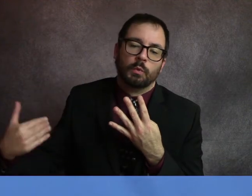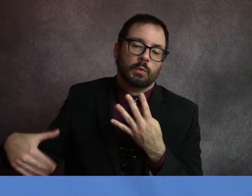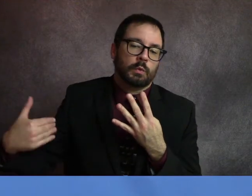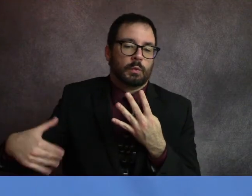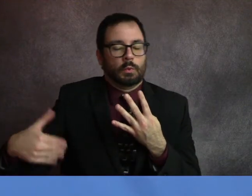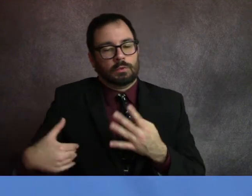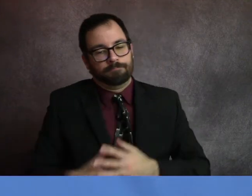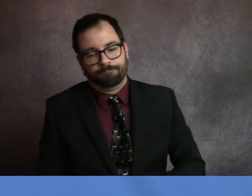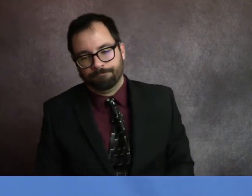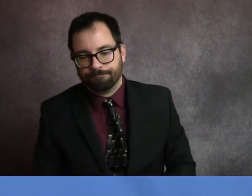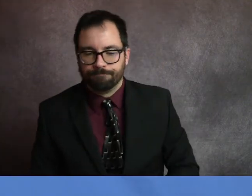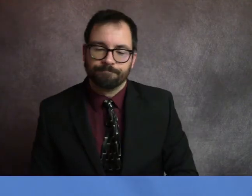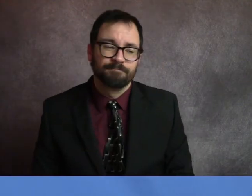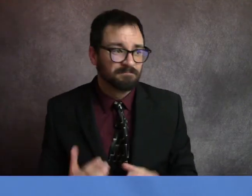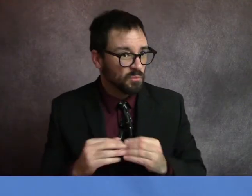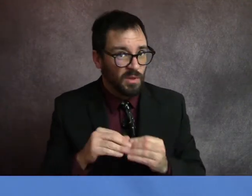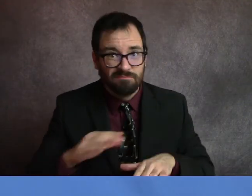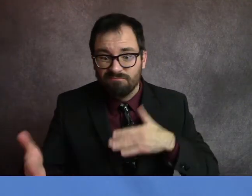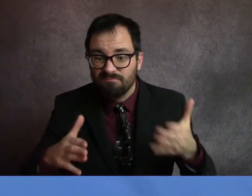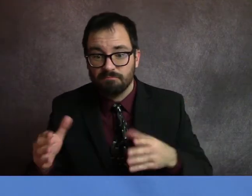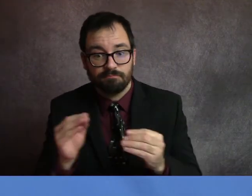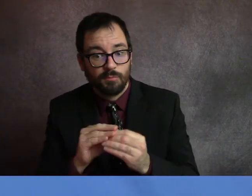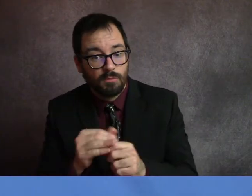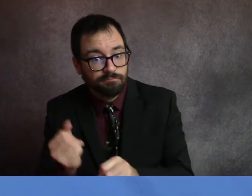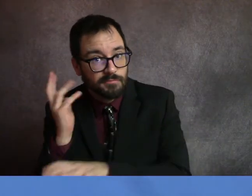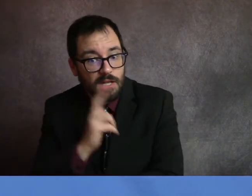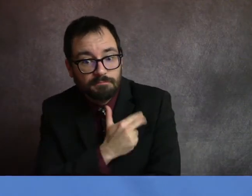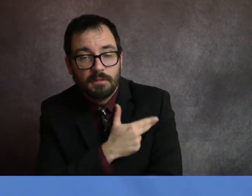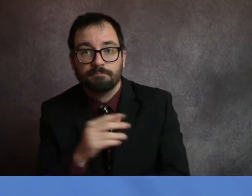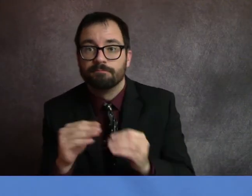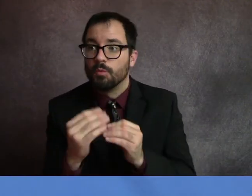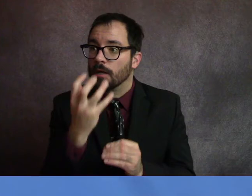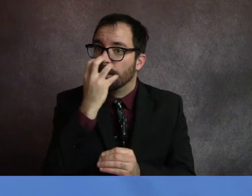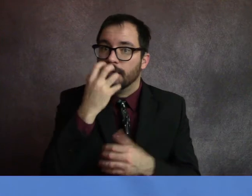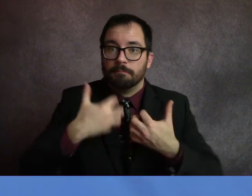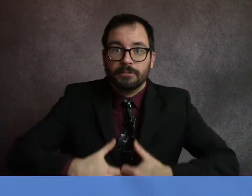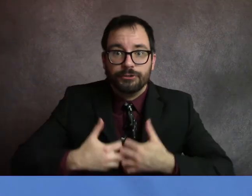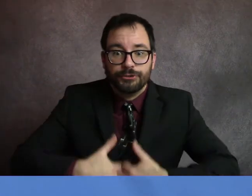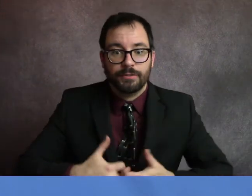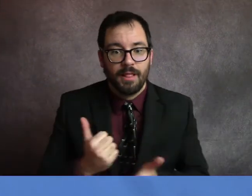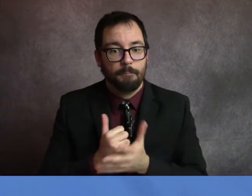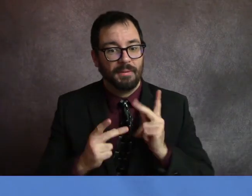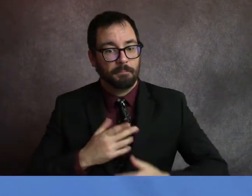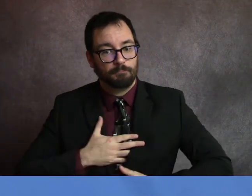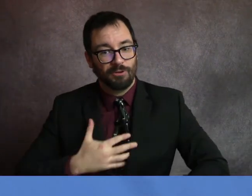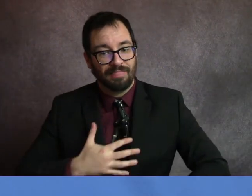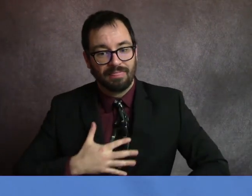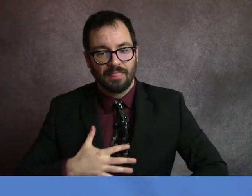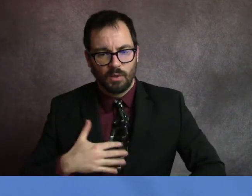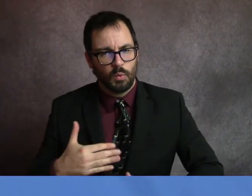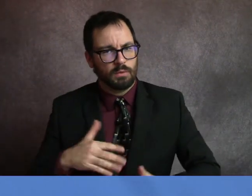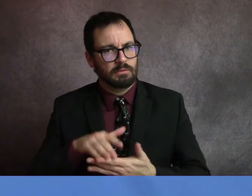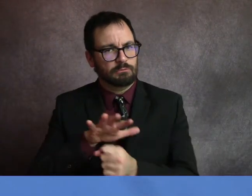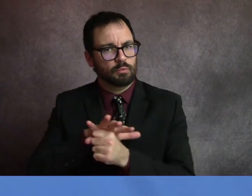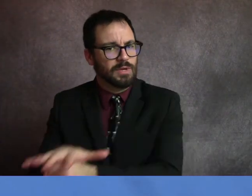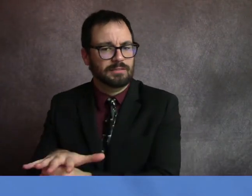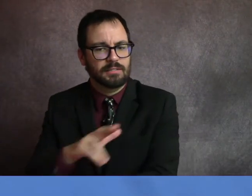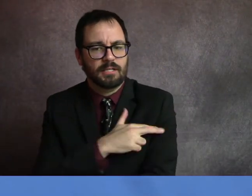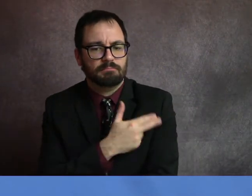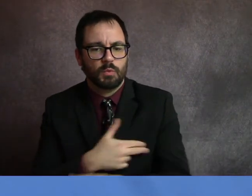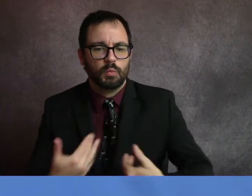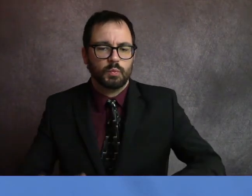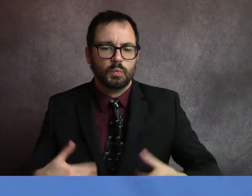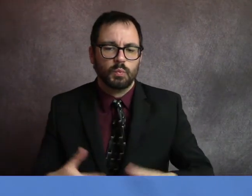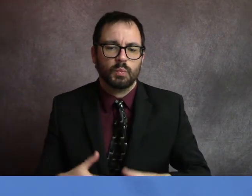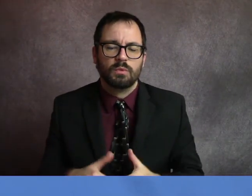means when you see really bad numbers is more death, more hospitalization, more ventilators, straining on our hospital systems that